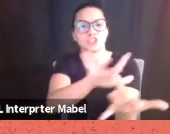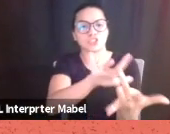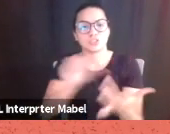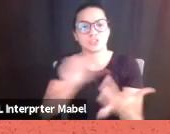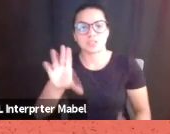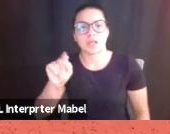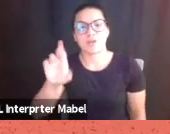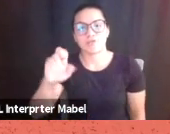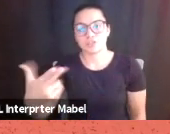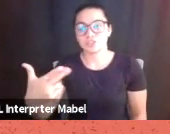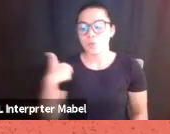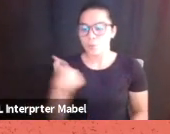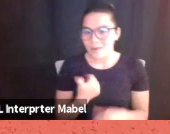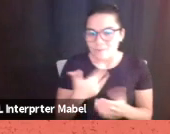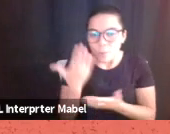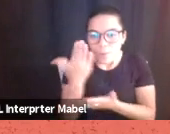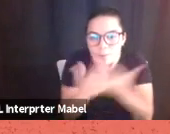please self-identify